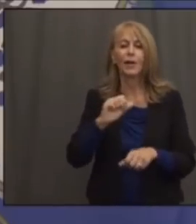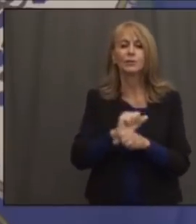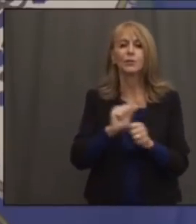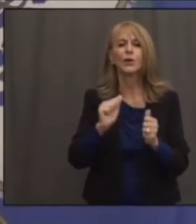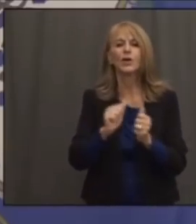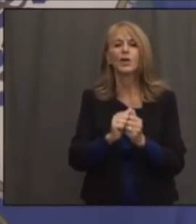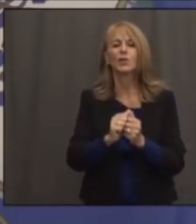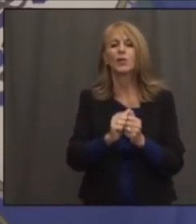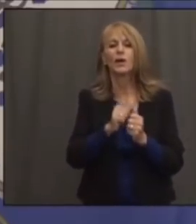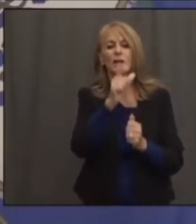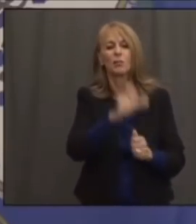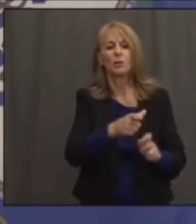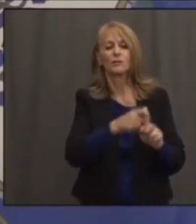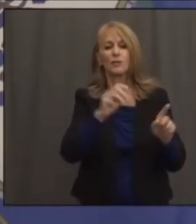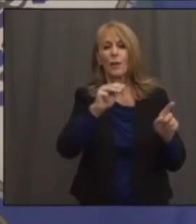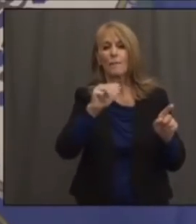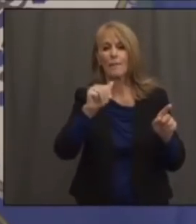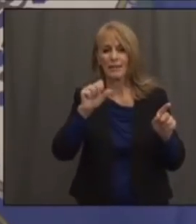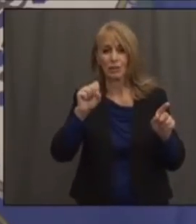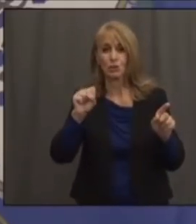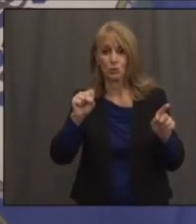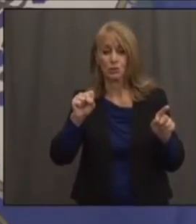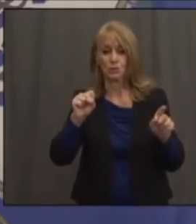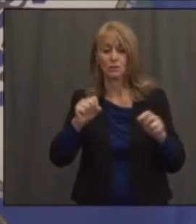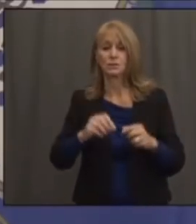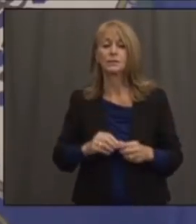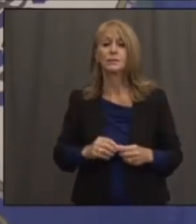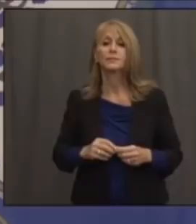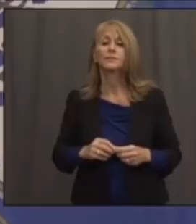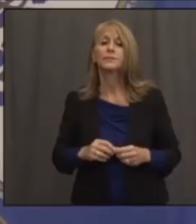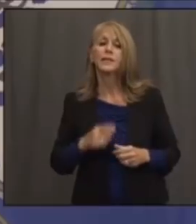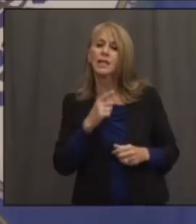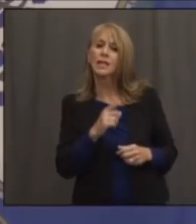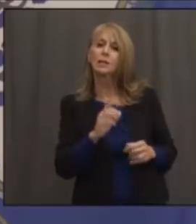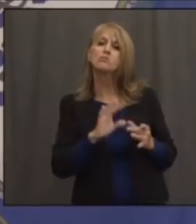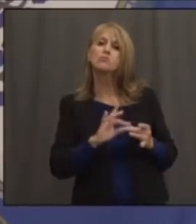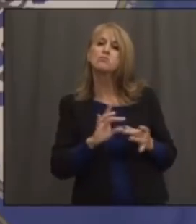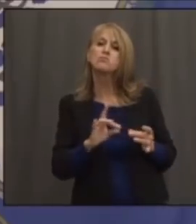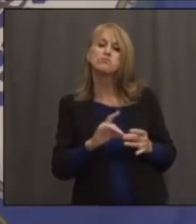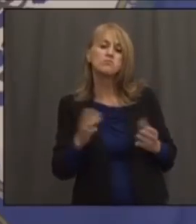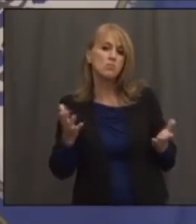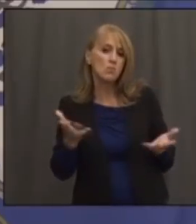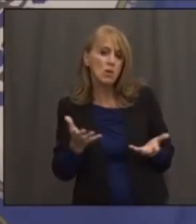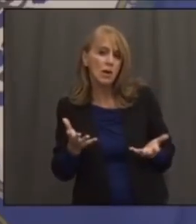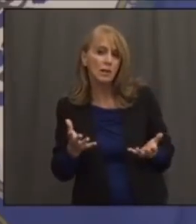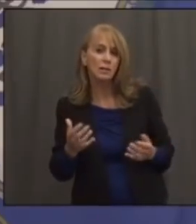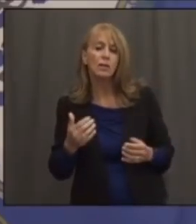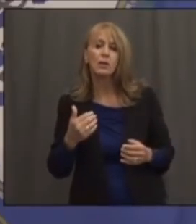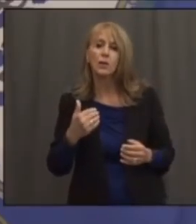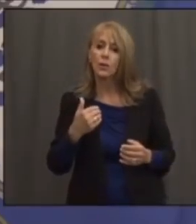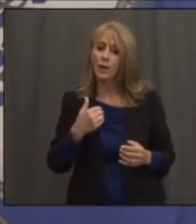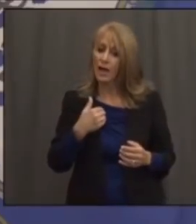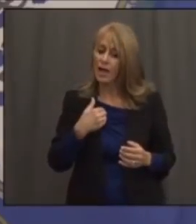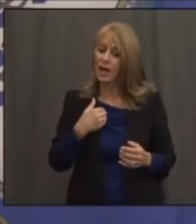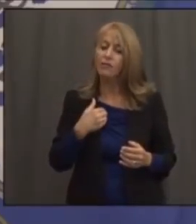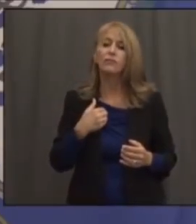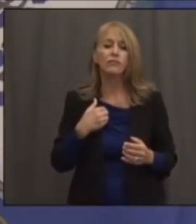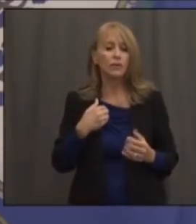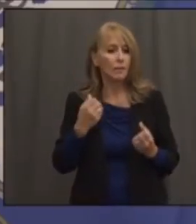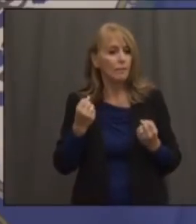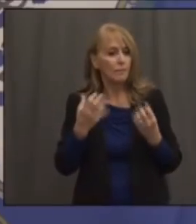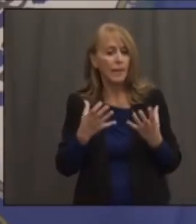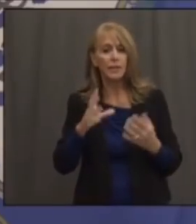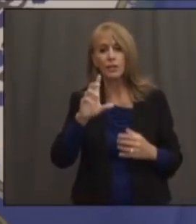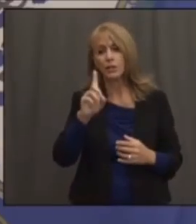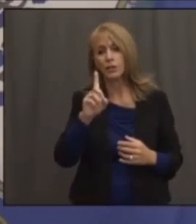in Massachusetts, as Hugh alluded to, where we've got a fair number of drugs, not all of them, but in some